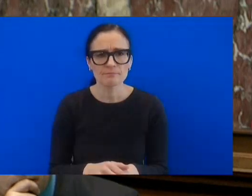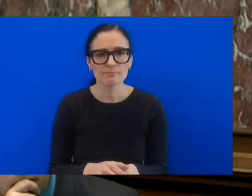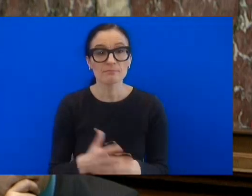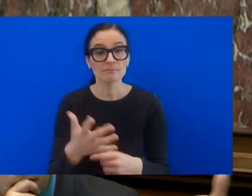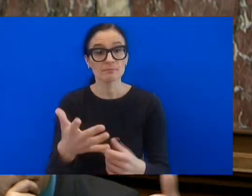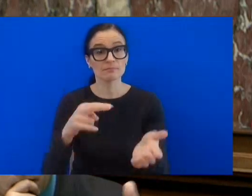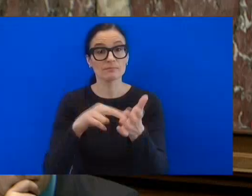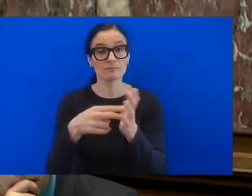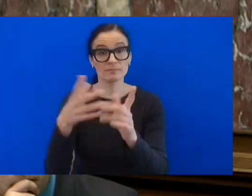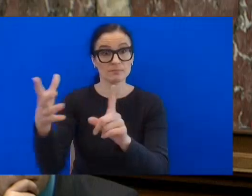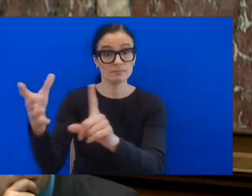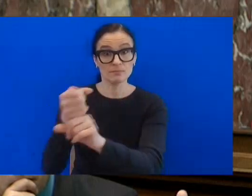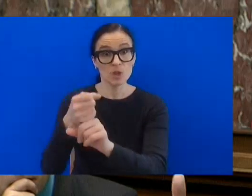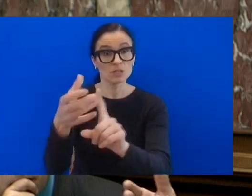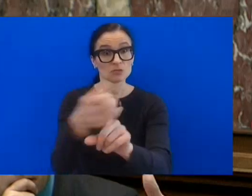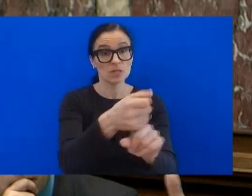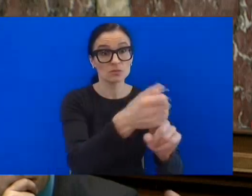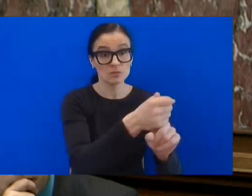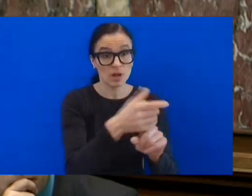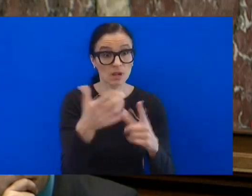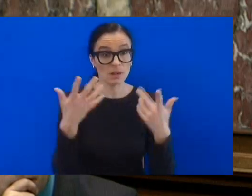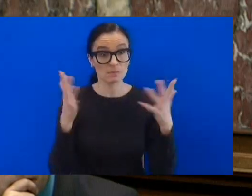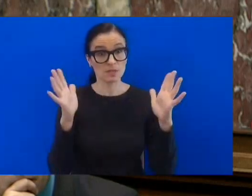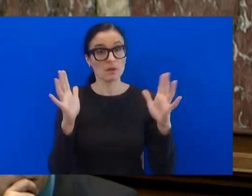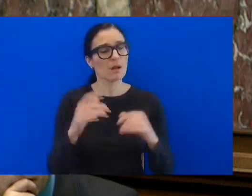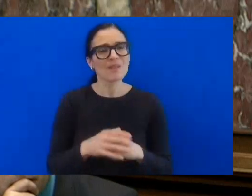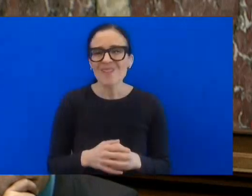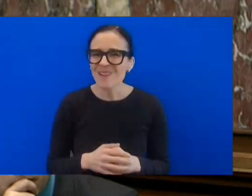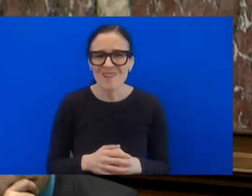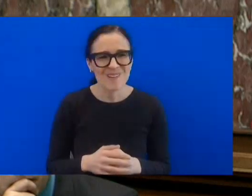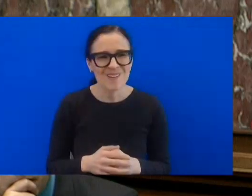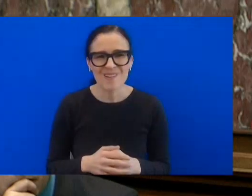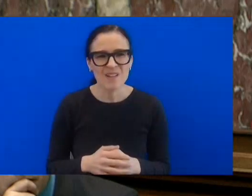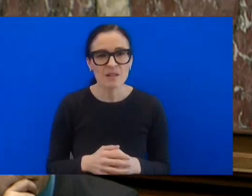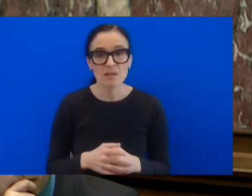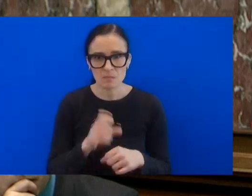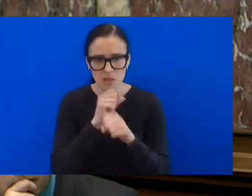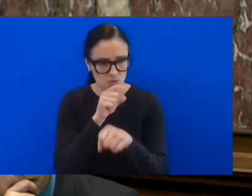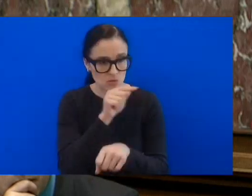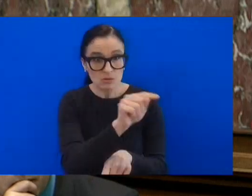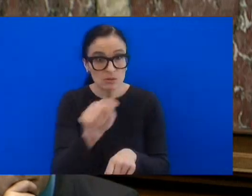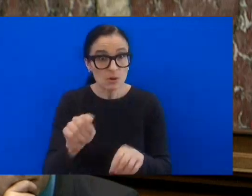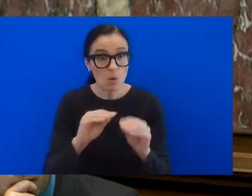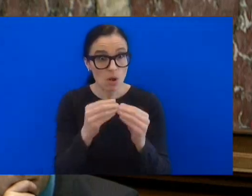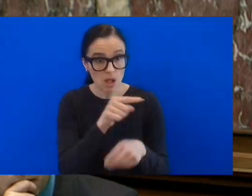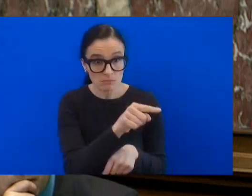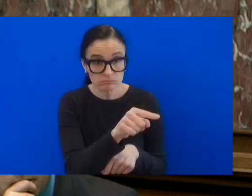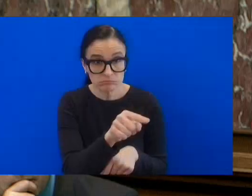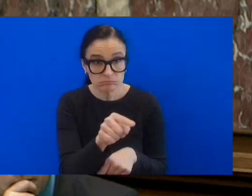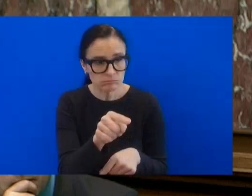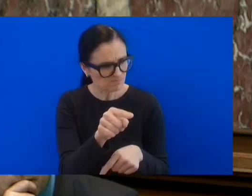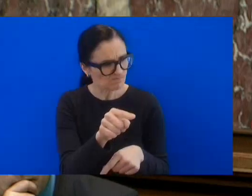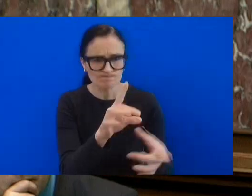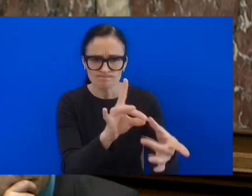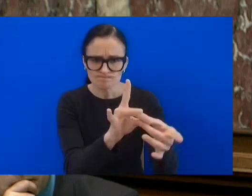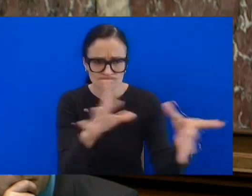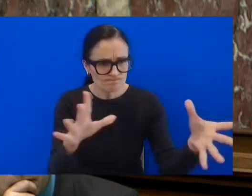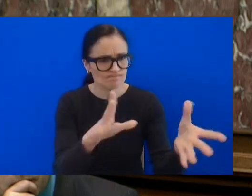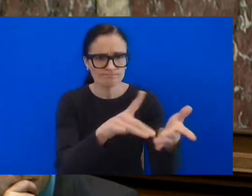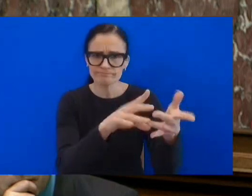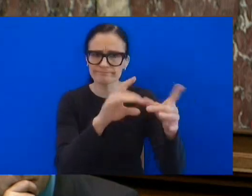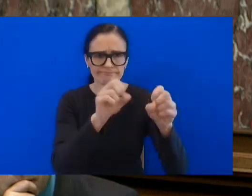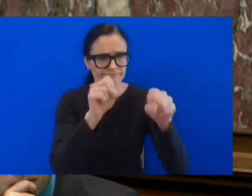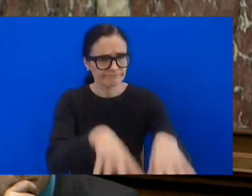out of the fast cars, luxury goods of high-level organized criminals. We're sending every day a clear message that